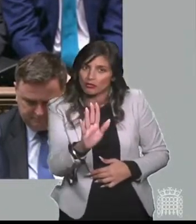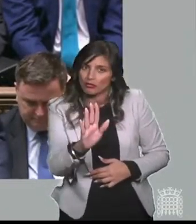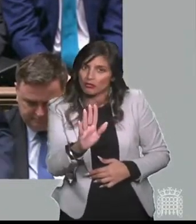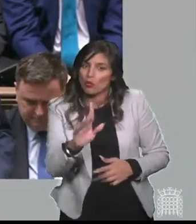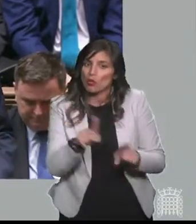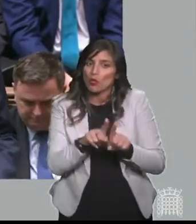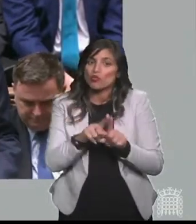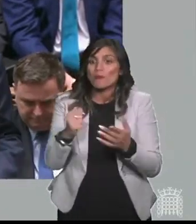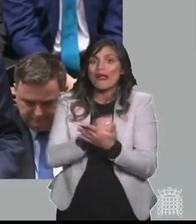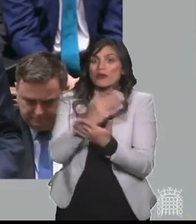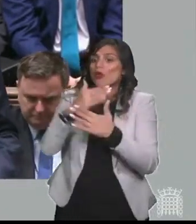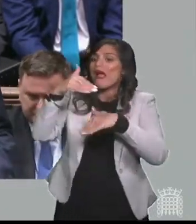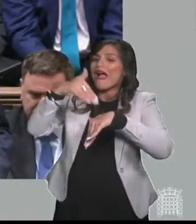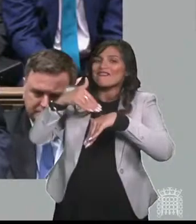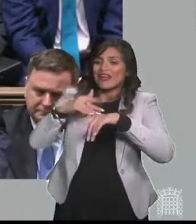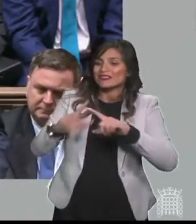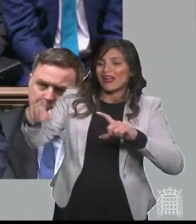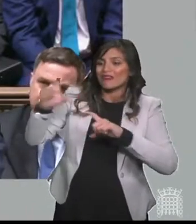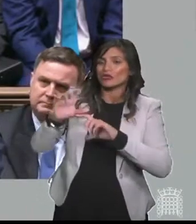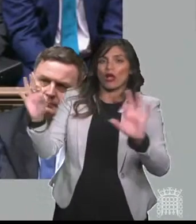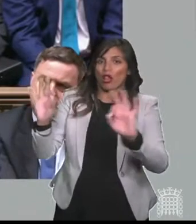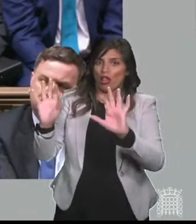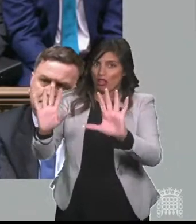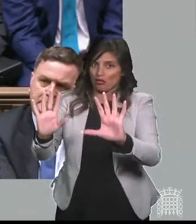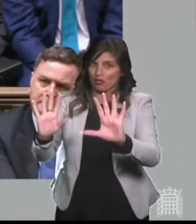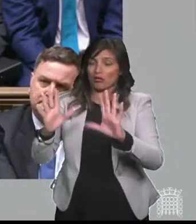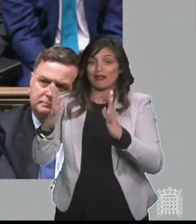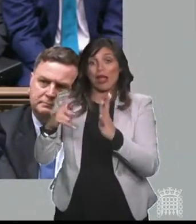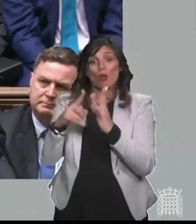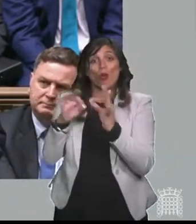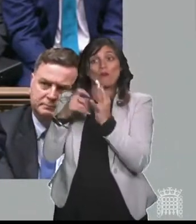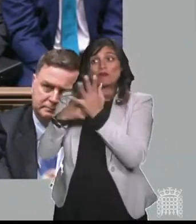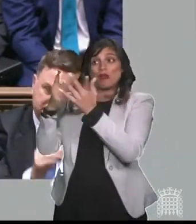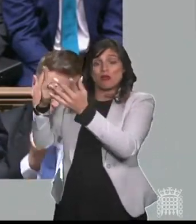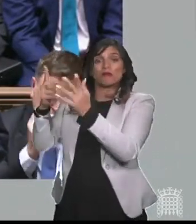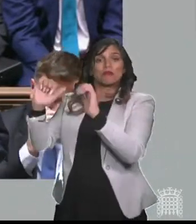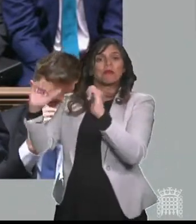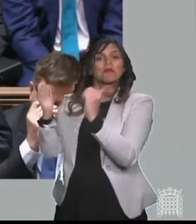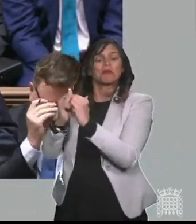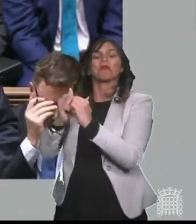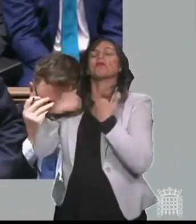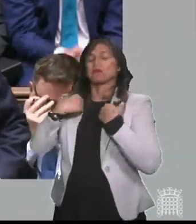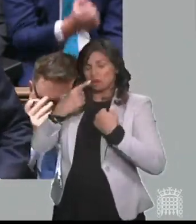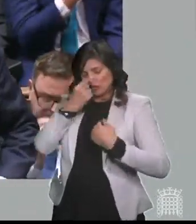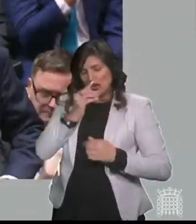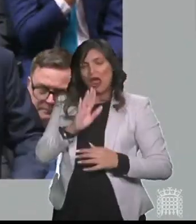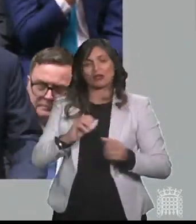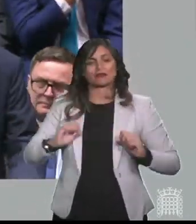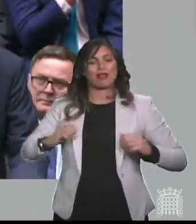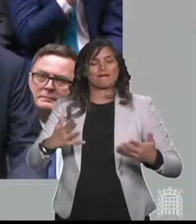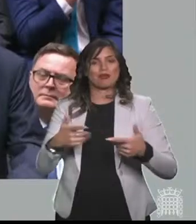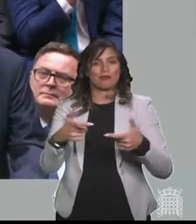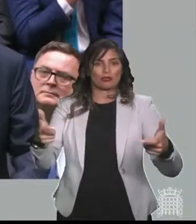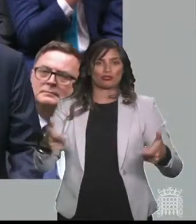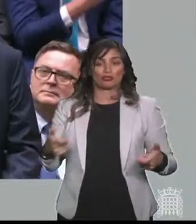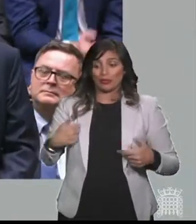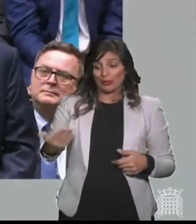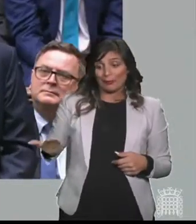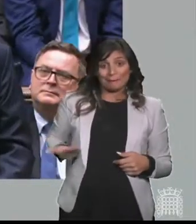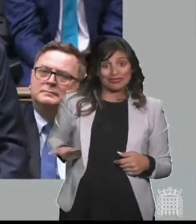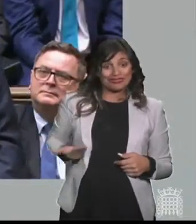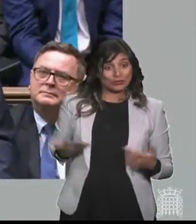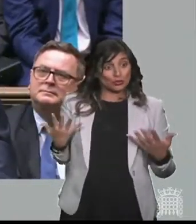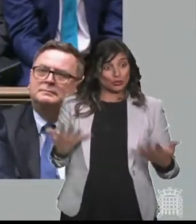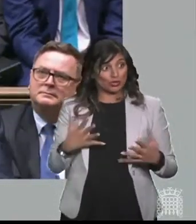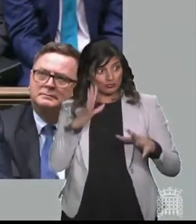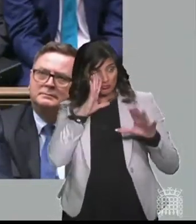The OBR today confirm I can deliver a package which does that. For businesses, I've today delivered the biggest